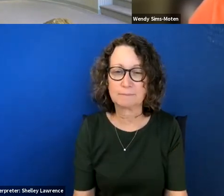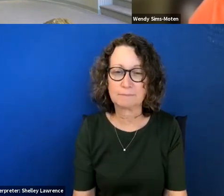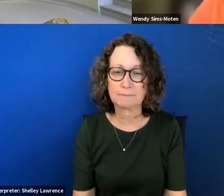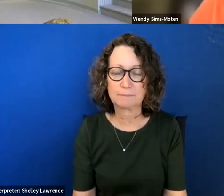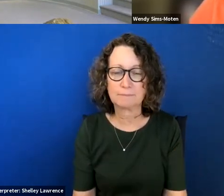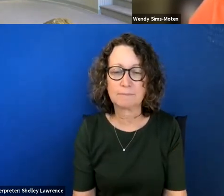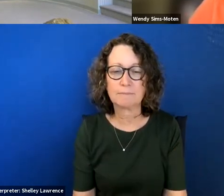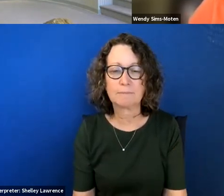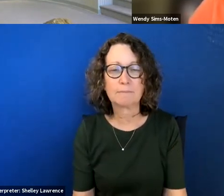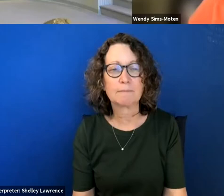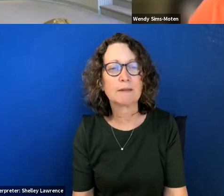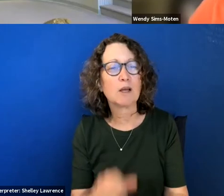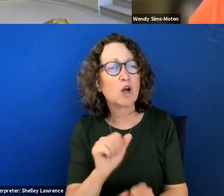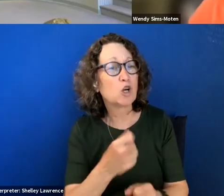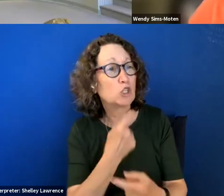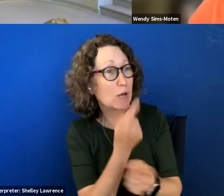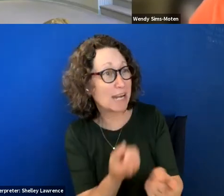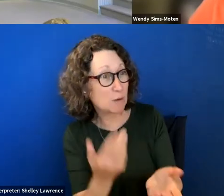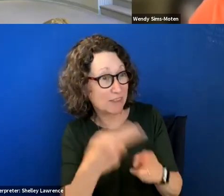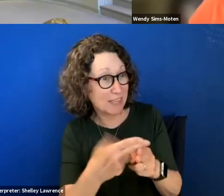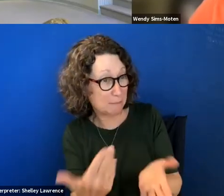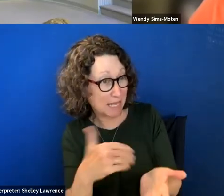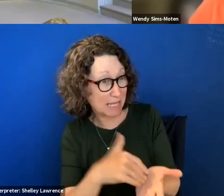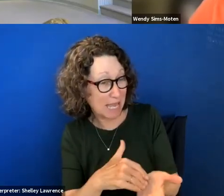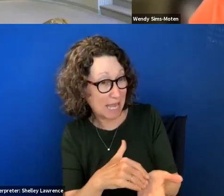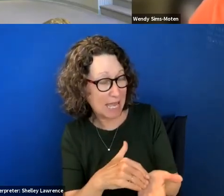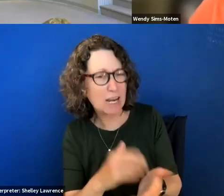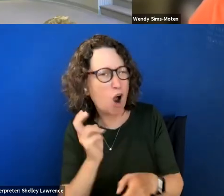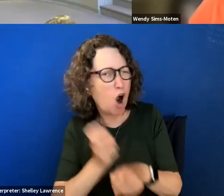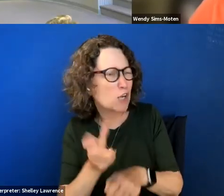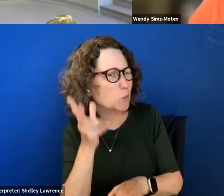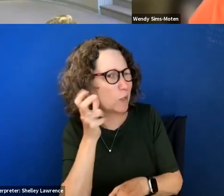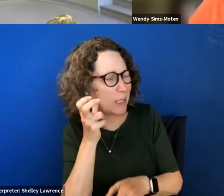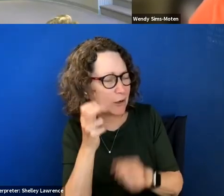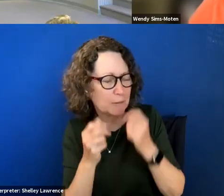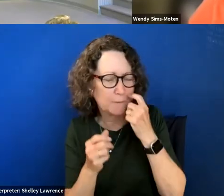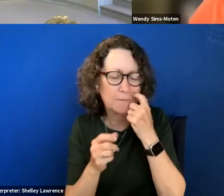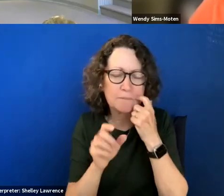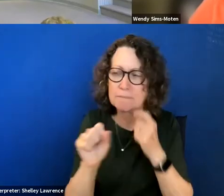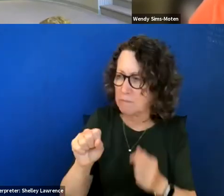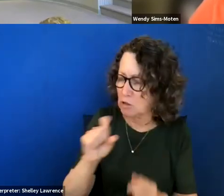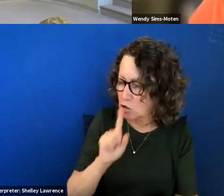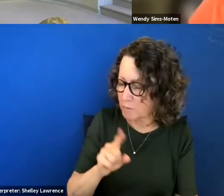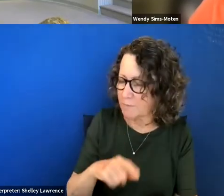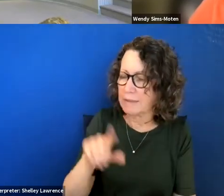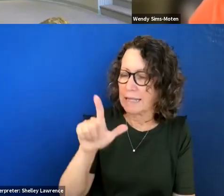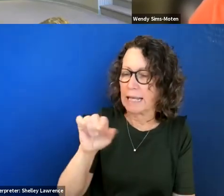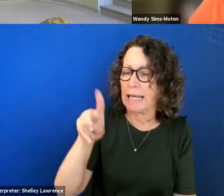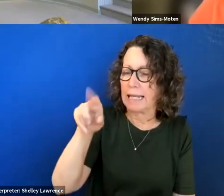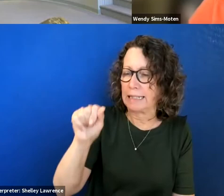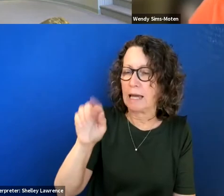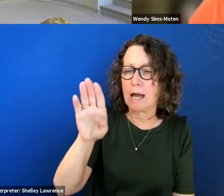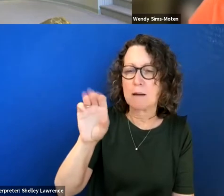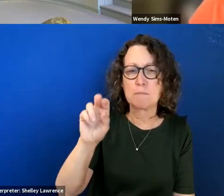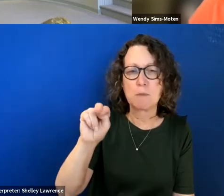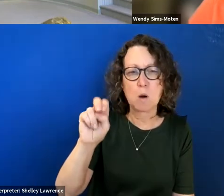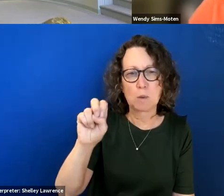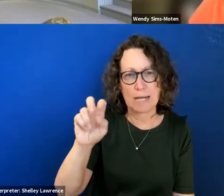Ms. Trujillo, could you announce that again? It was a little hard to hear. Yes, Linda Bonet.